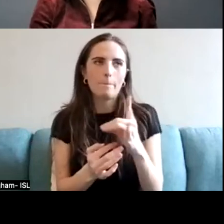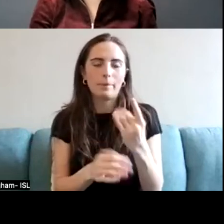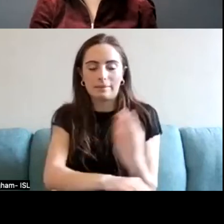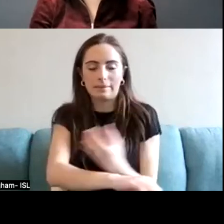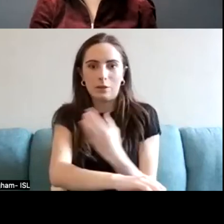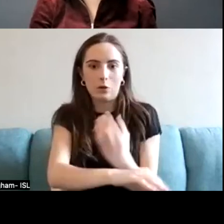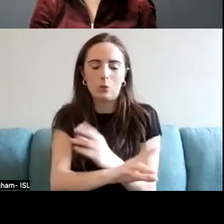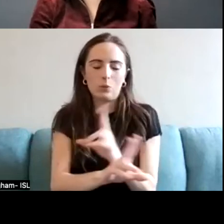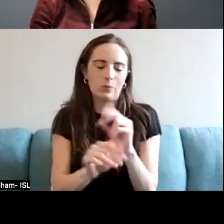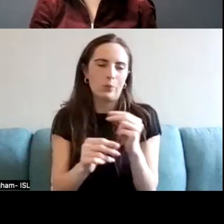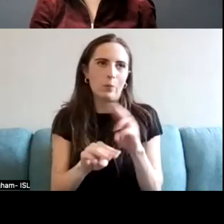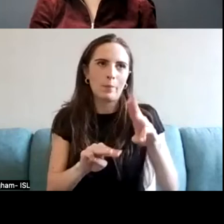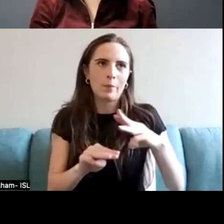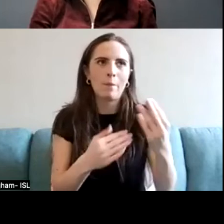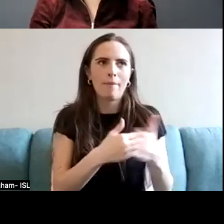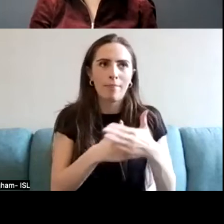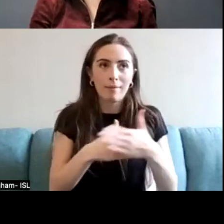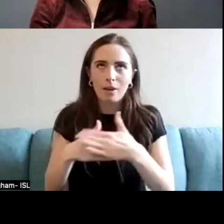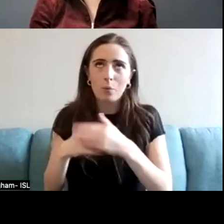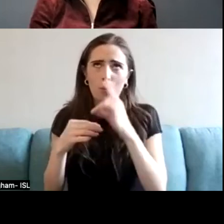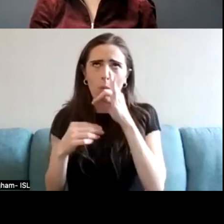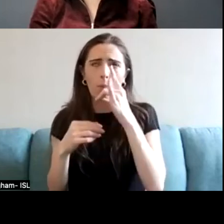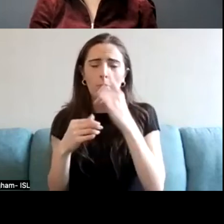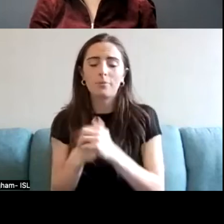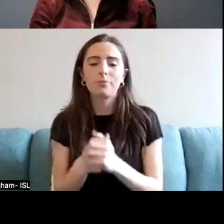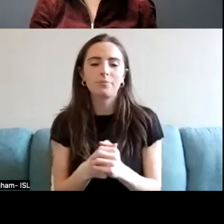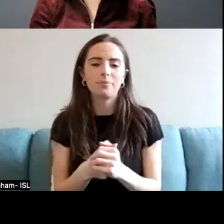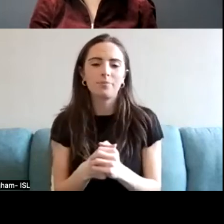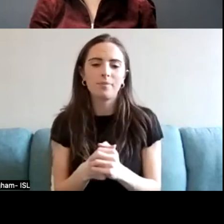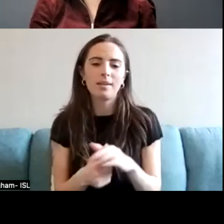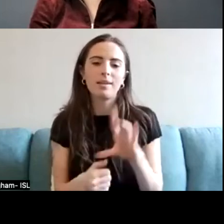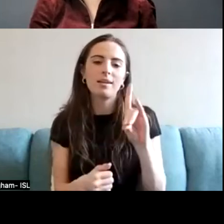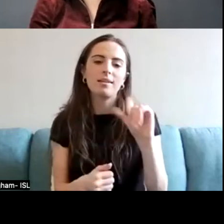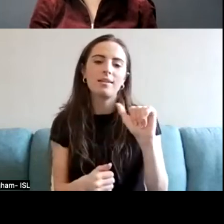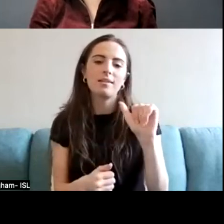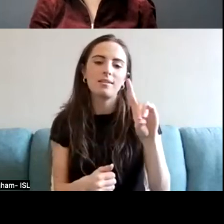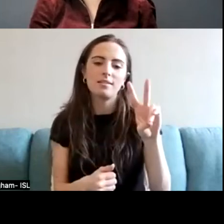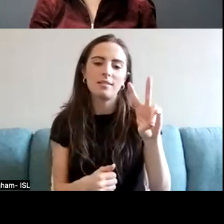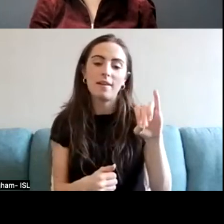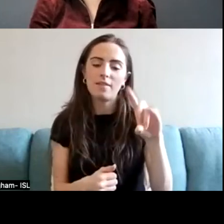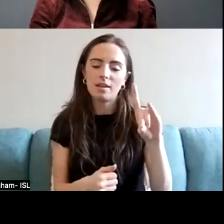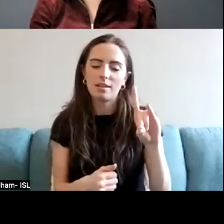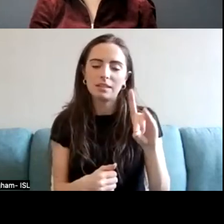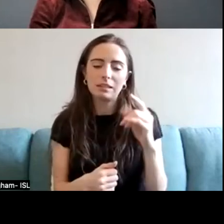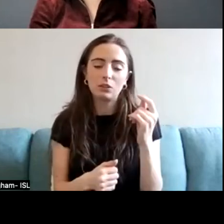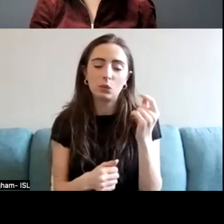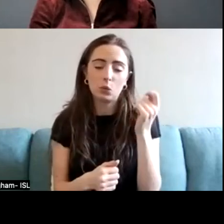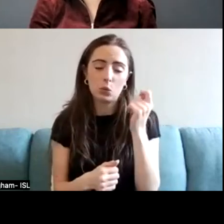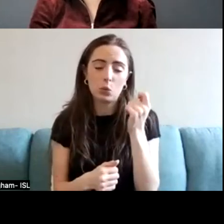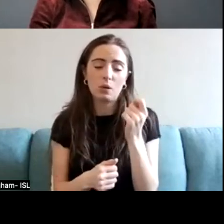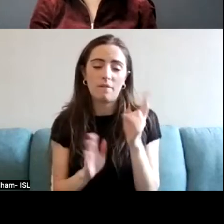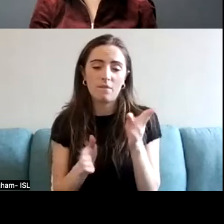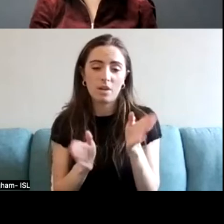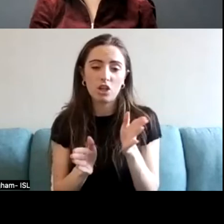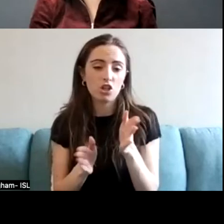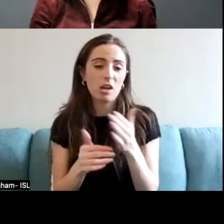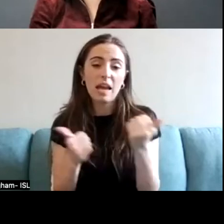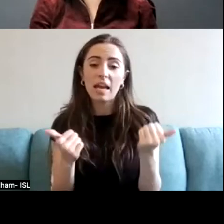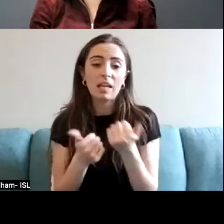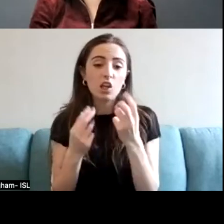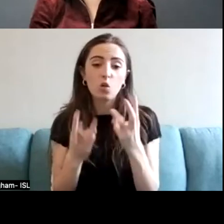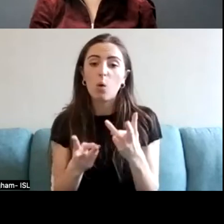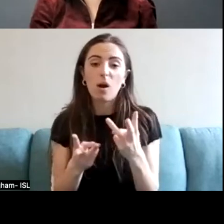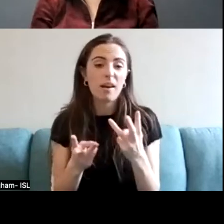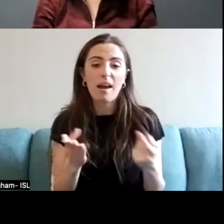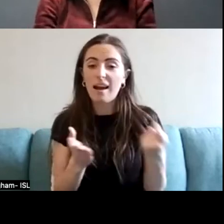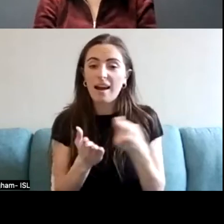more lockdowns or anything. David, we're going to be wrapping up now in a few minutes. I just want to see, do you have anything you'd like to add just on the back of